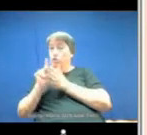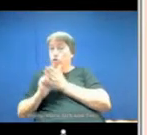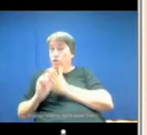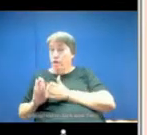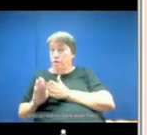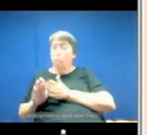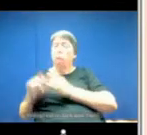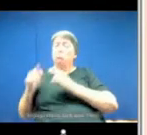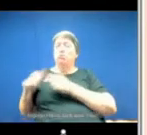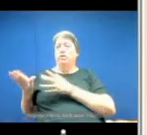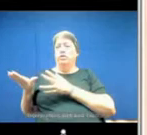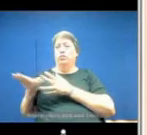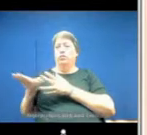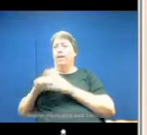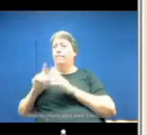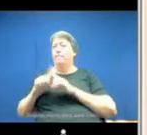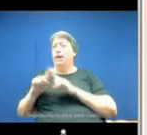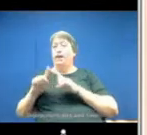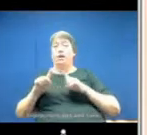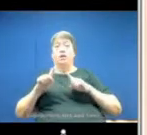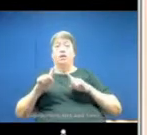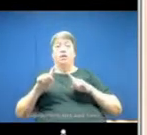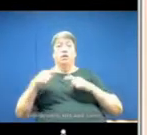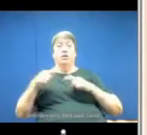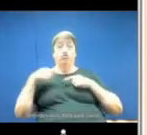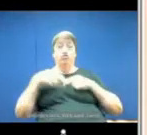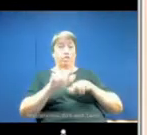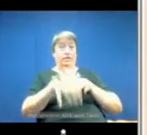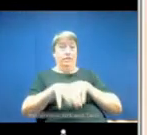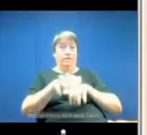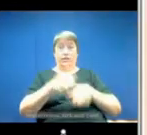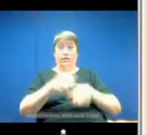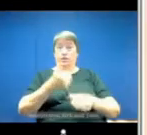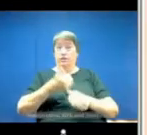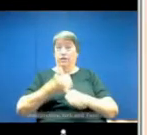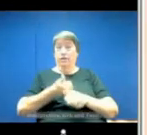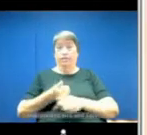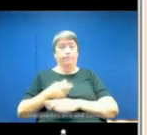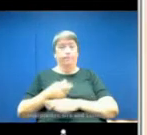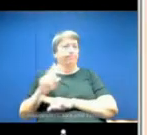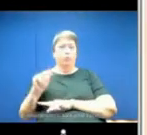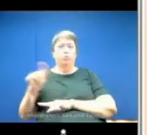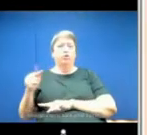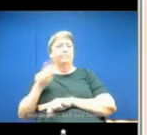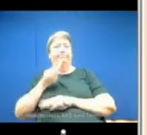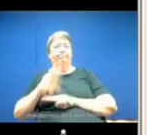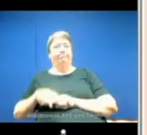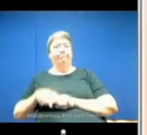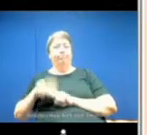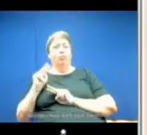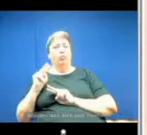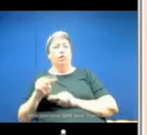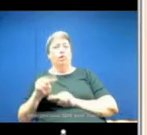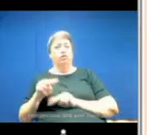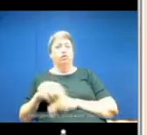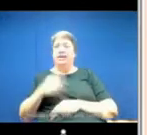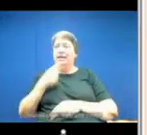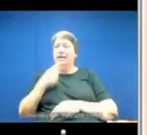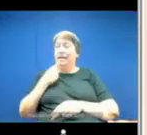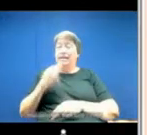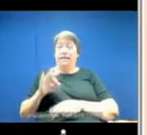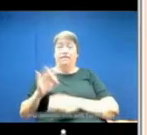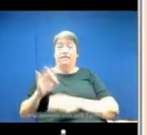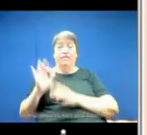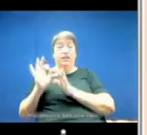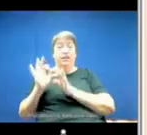have any role in speaking during the deposition. Gail says if the interpreters are hired by the deaf